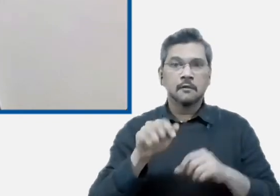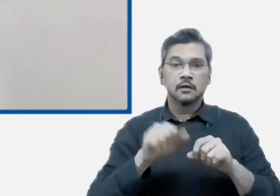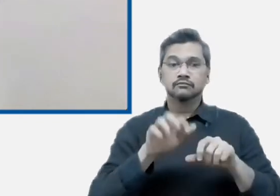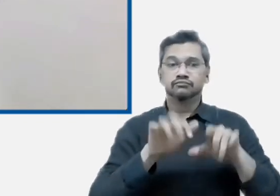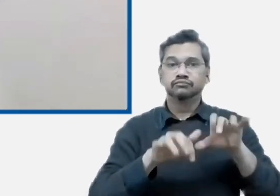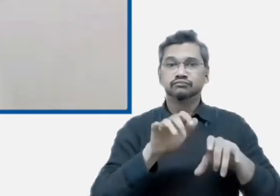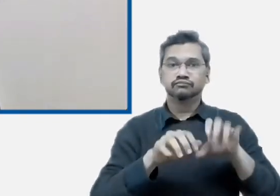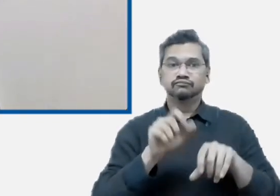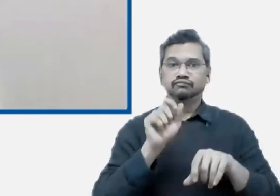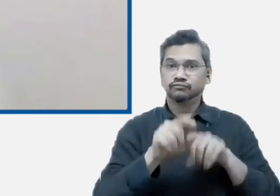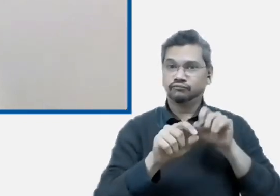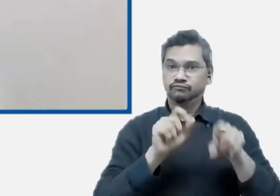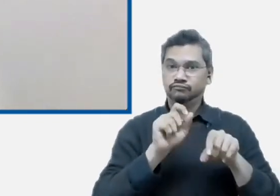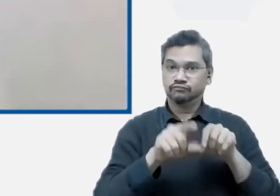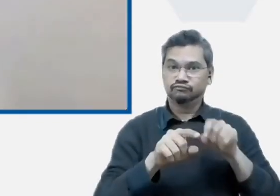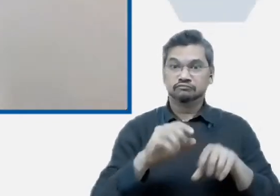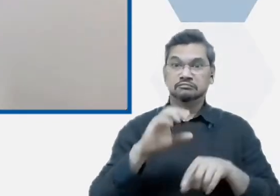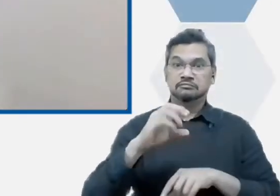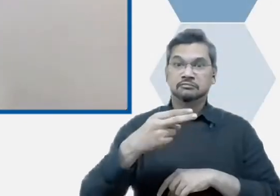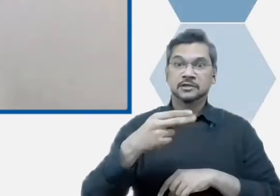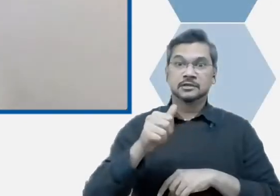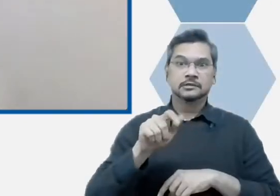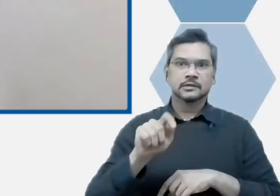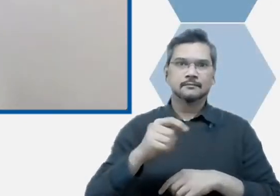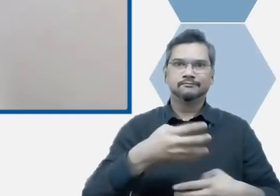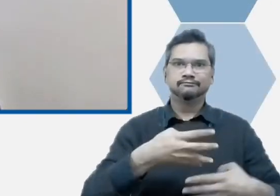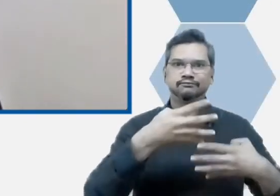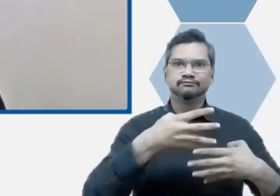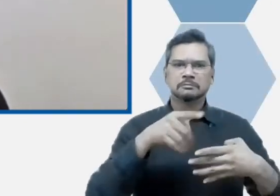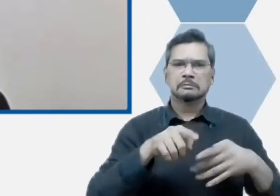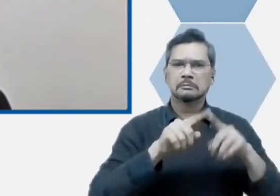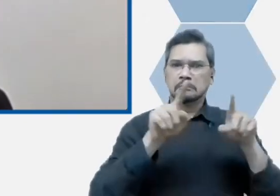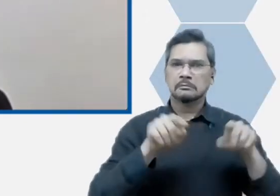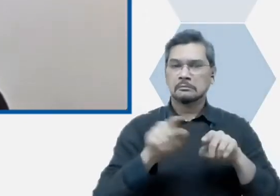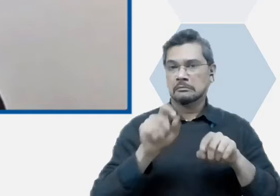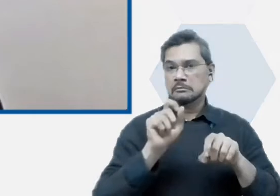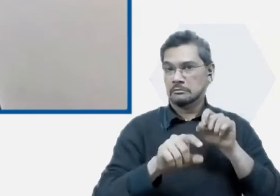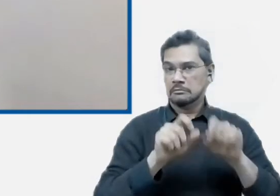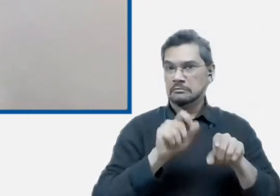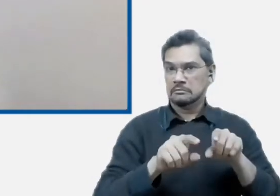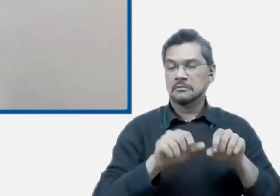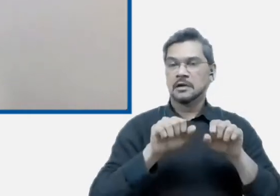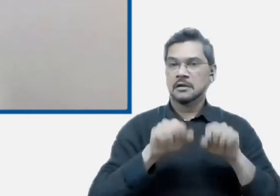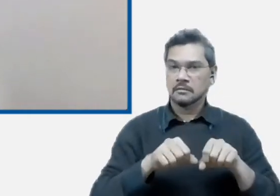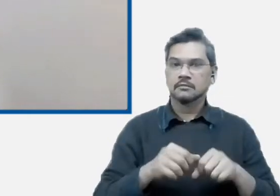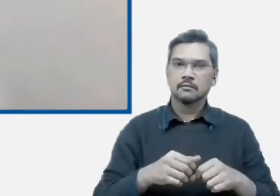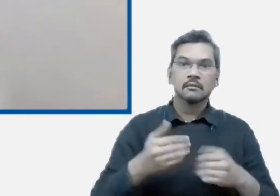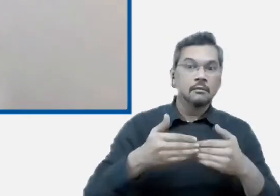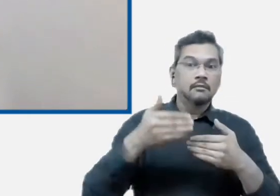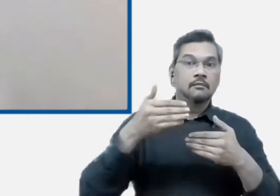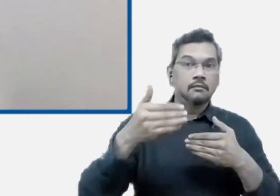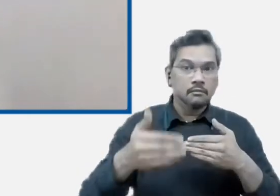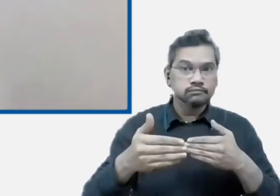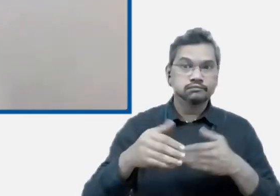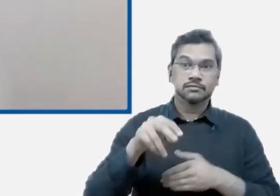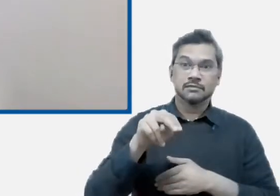the chat box, and also later on, when we go to the draft Nairobi Declaration, we'll share that on screen with you. You'll see the